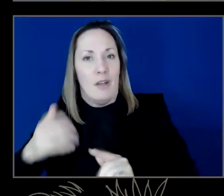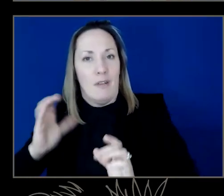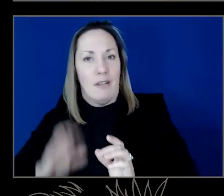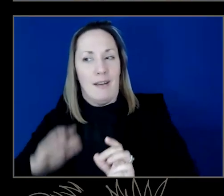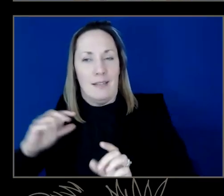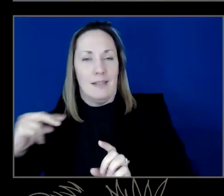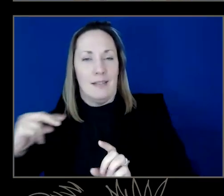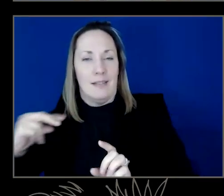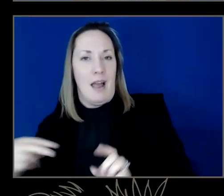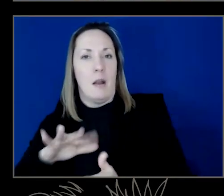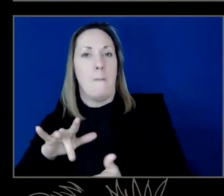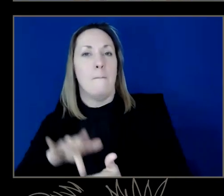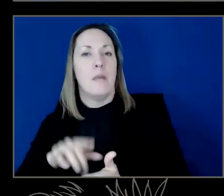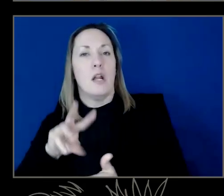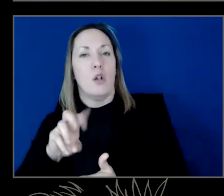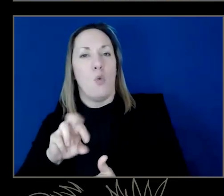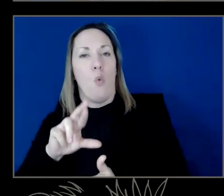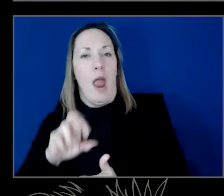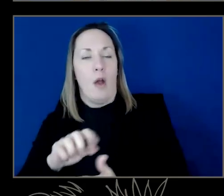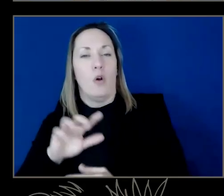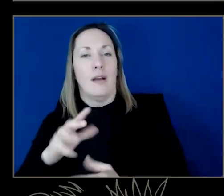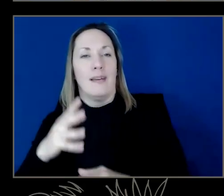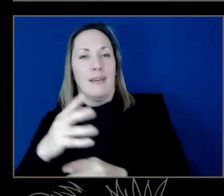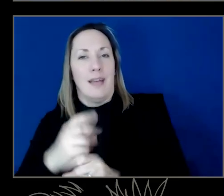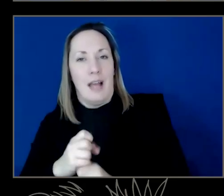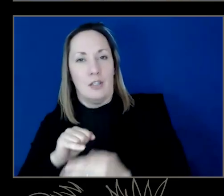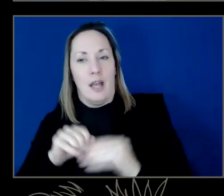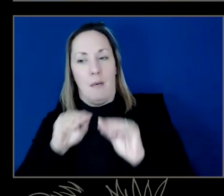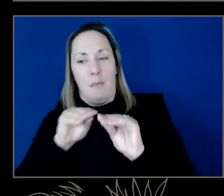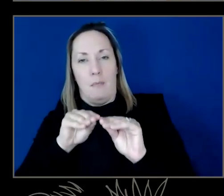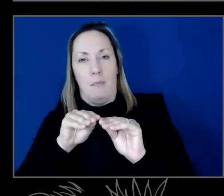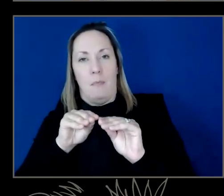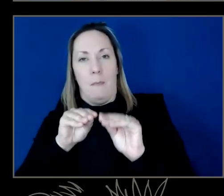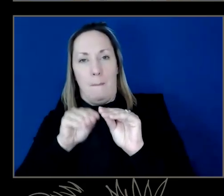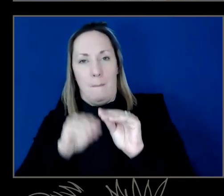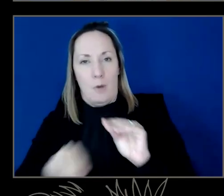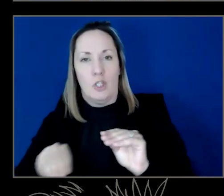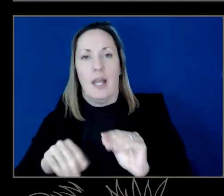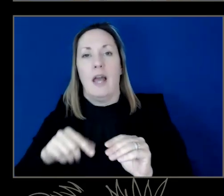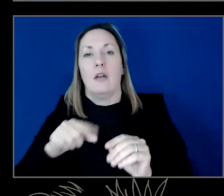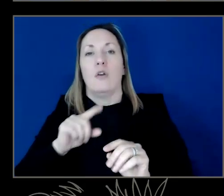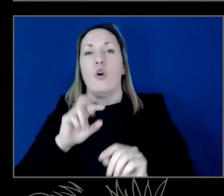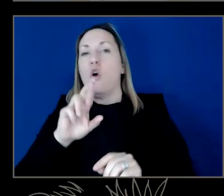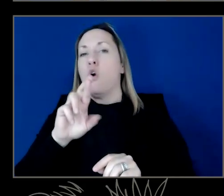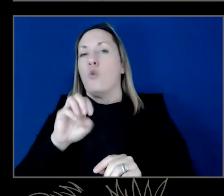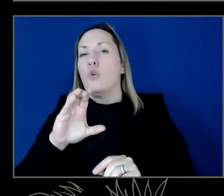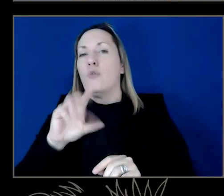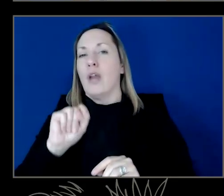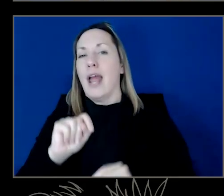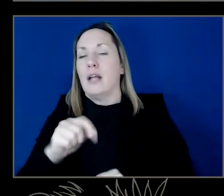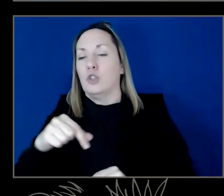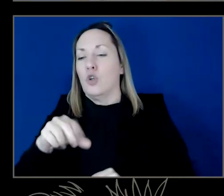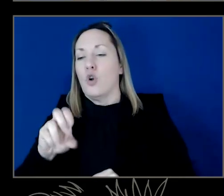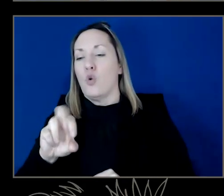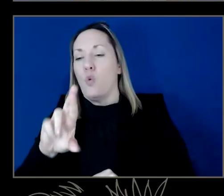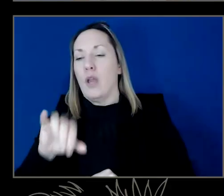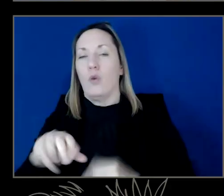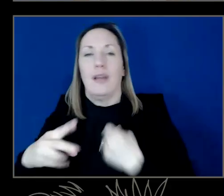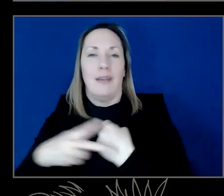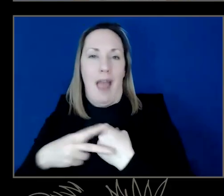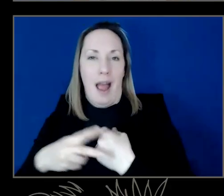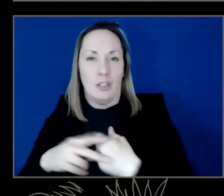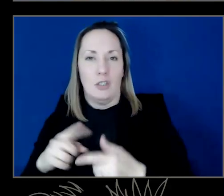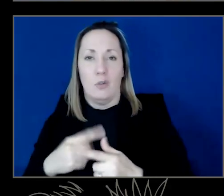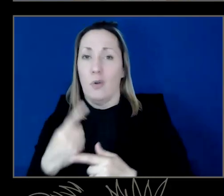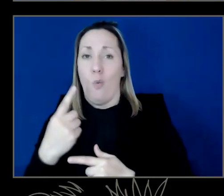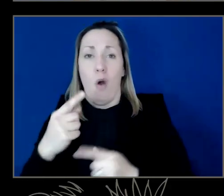middleware catch that updated query data and push it down into your React Query cache. So your UI will update with just one round trip